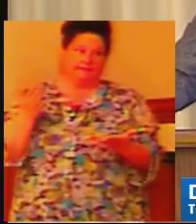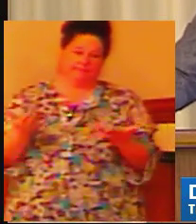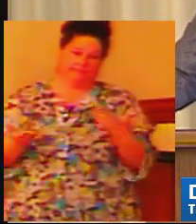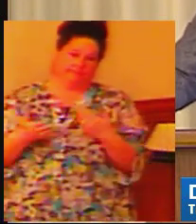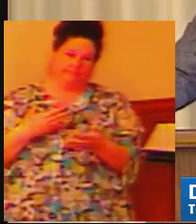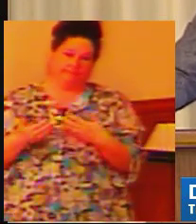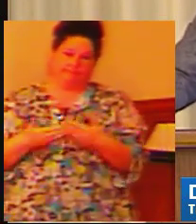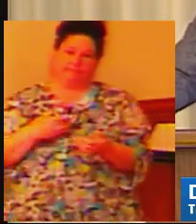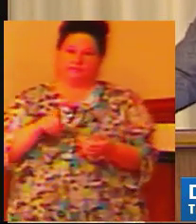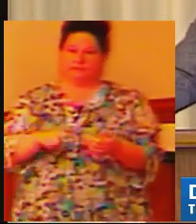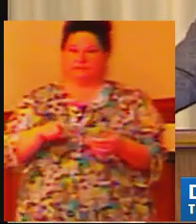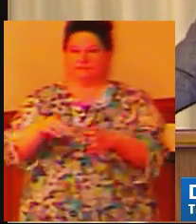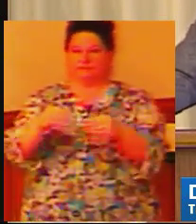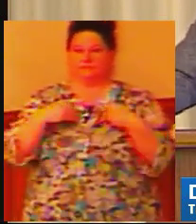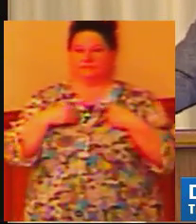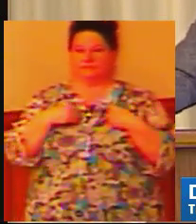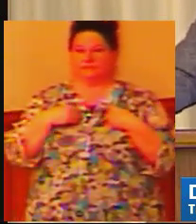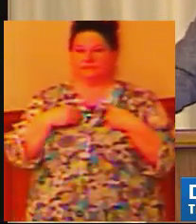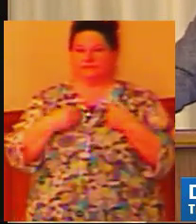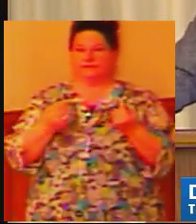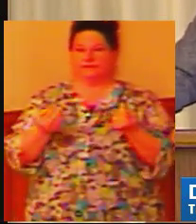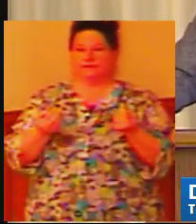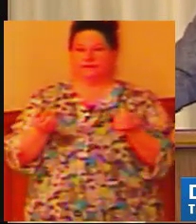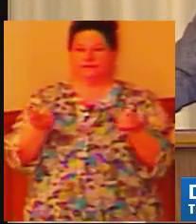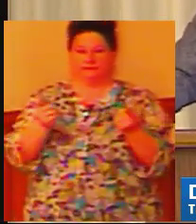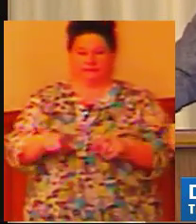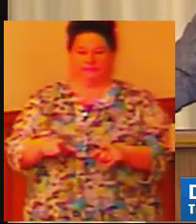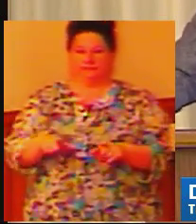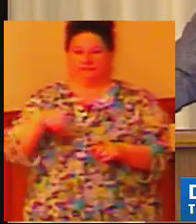well, you have to take the consequences. Because Christ,